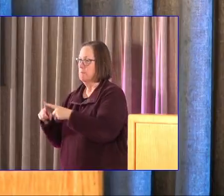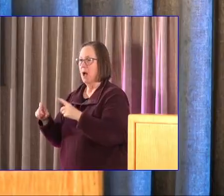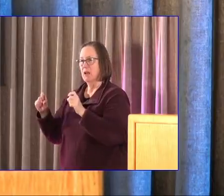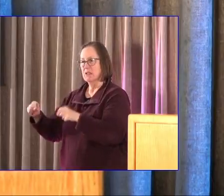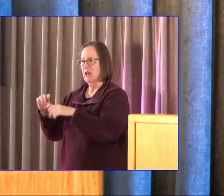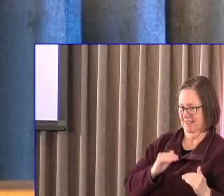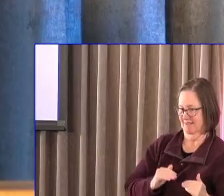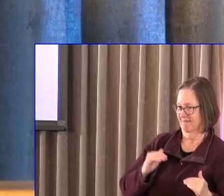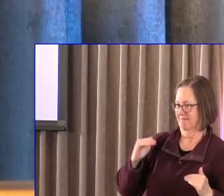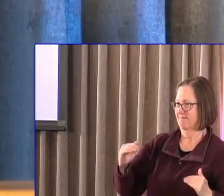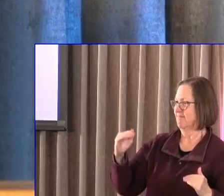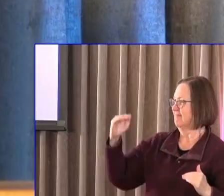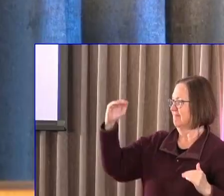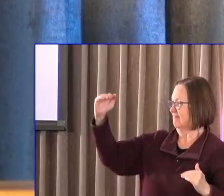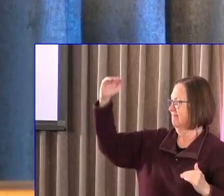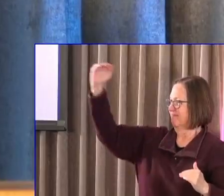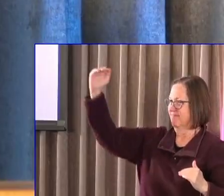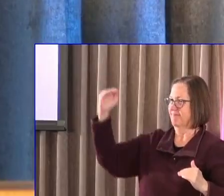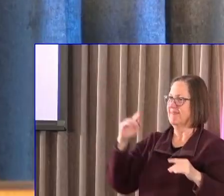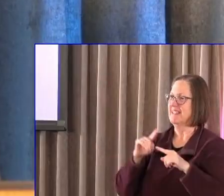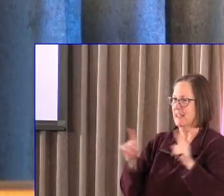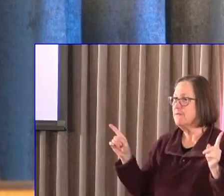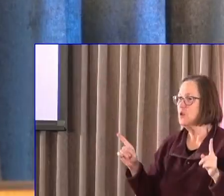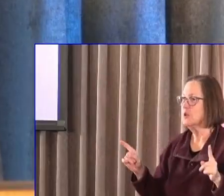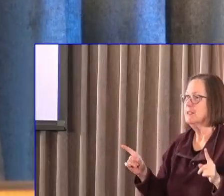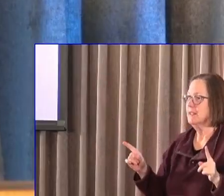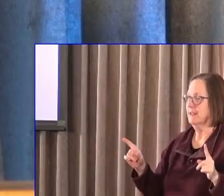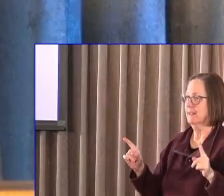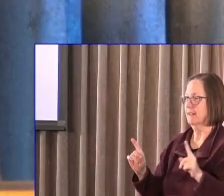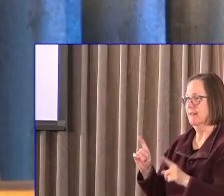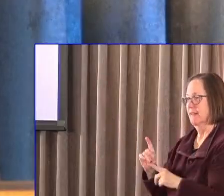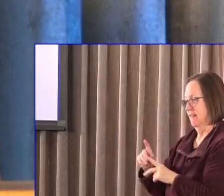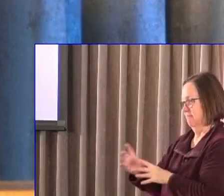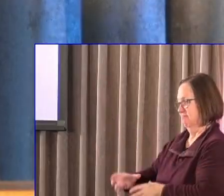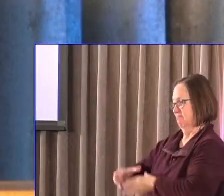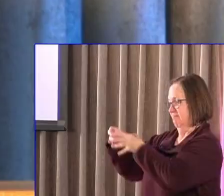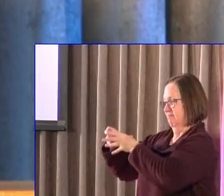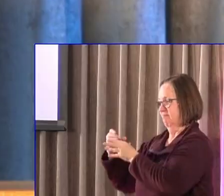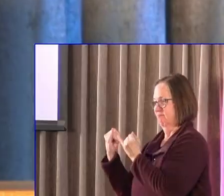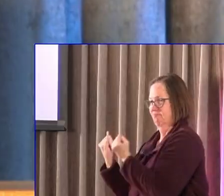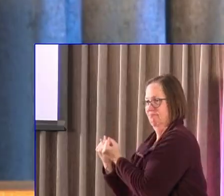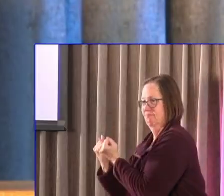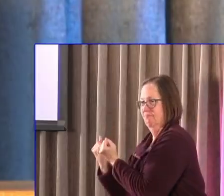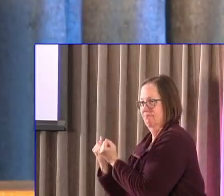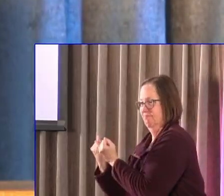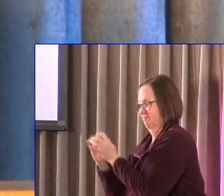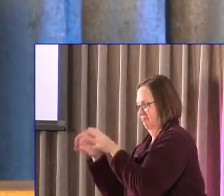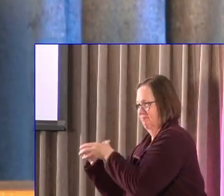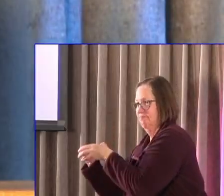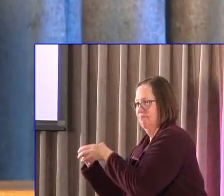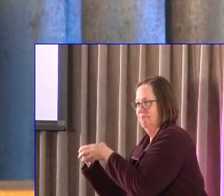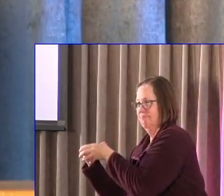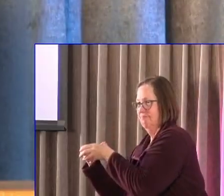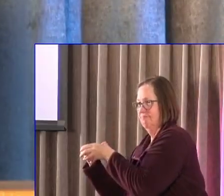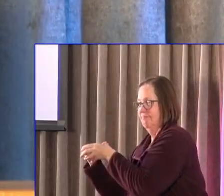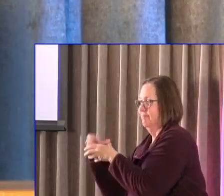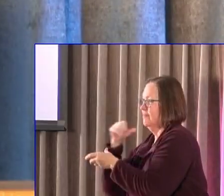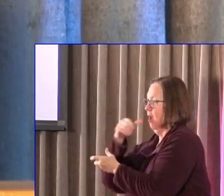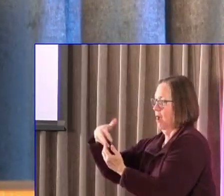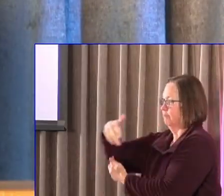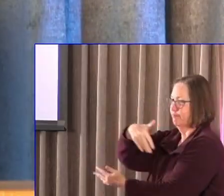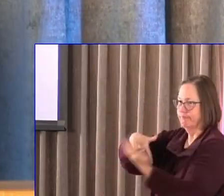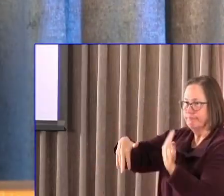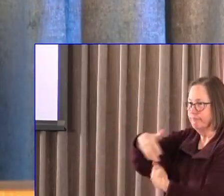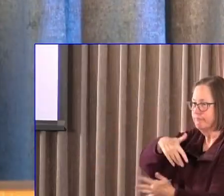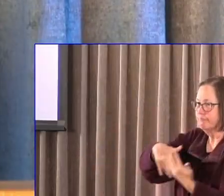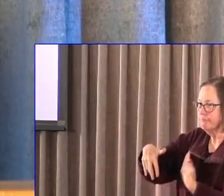our problems. And when these come up, it's not because they're good and they're advantageous, it's because there are problems that